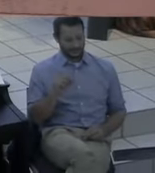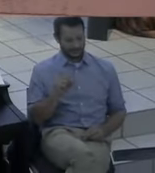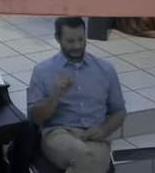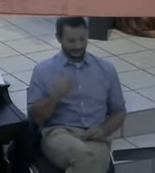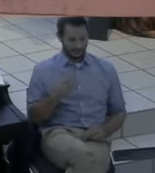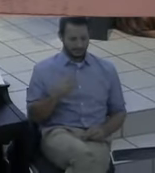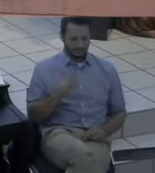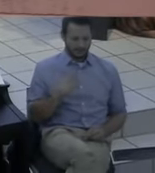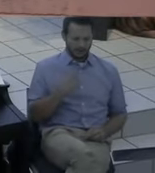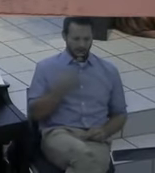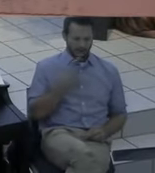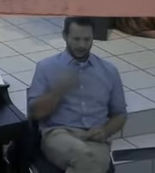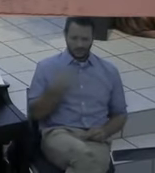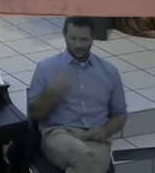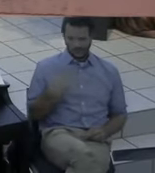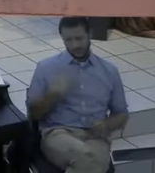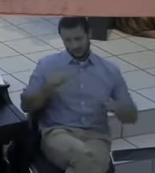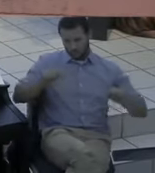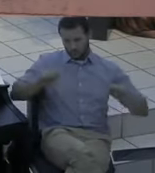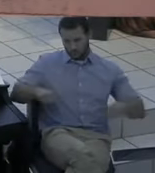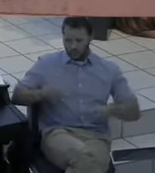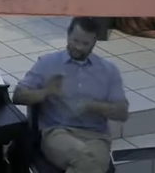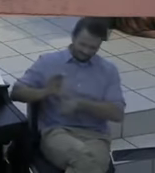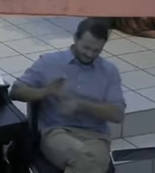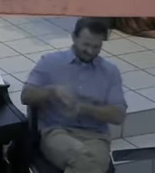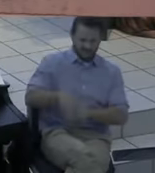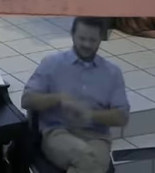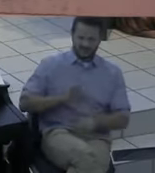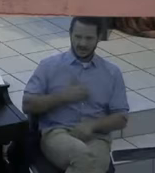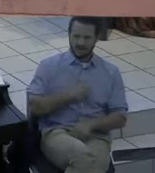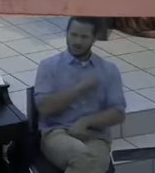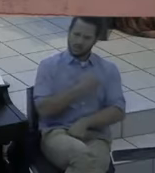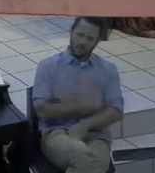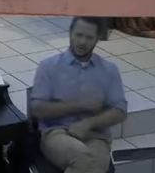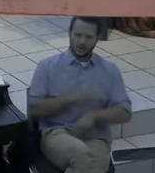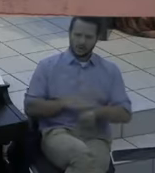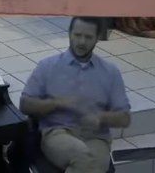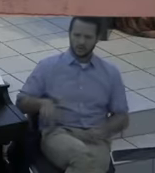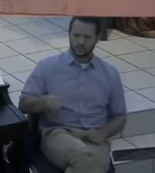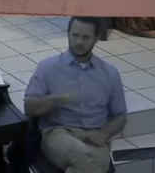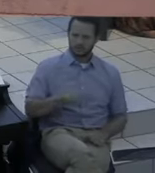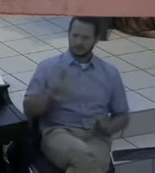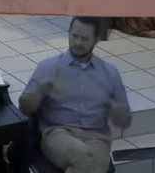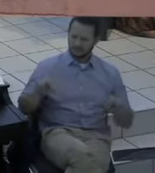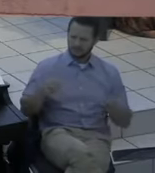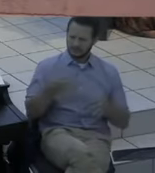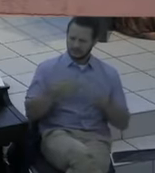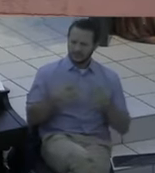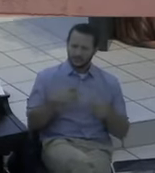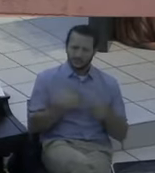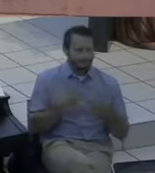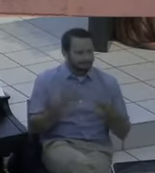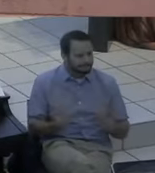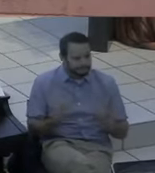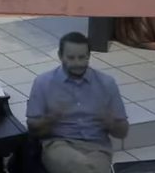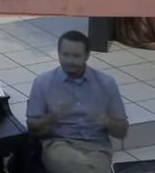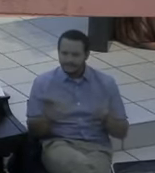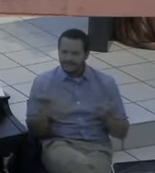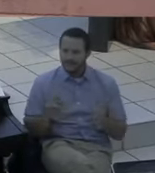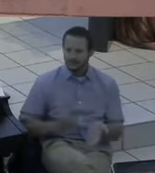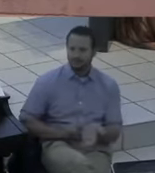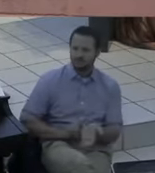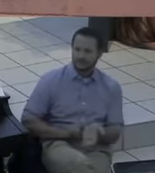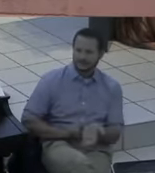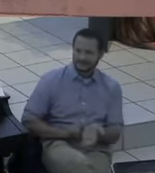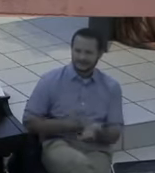writes, "We could have imposed our authority over you. Instead, we were gentle among you, like nurses